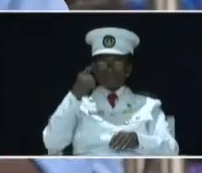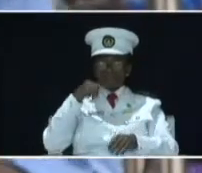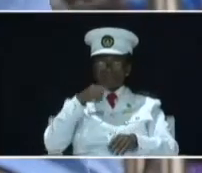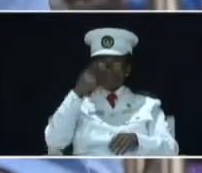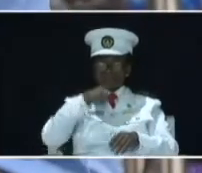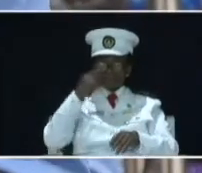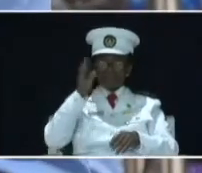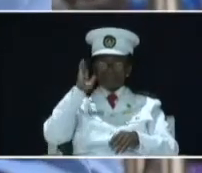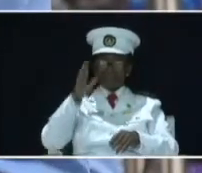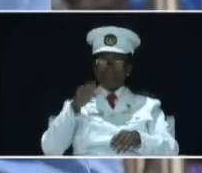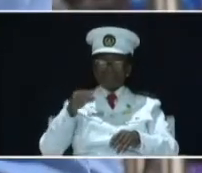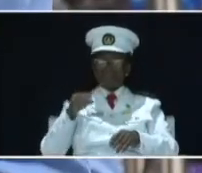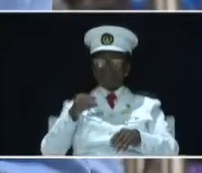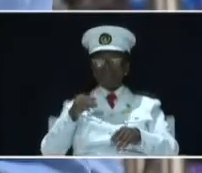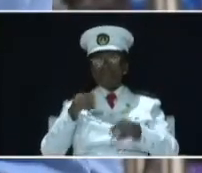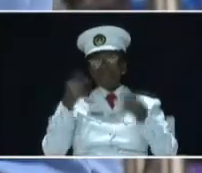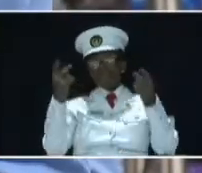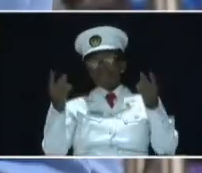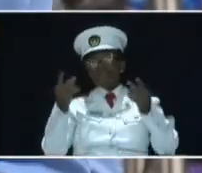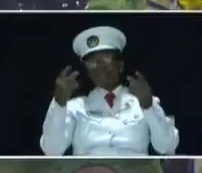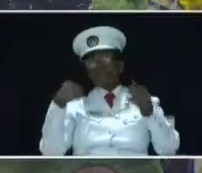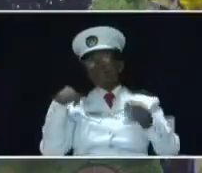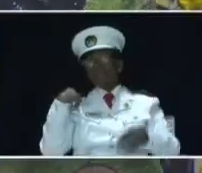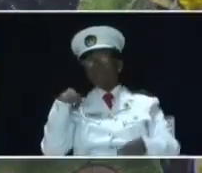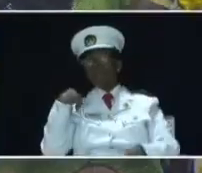Nobody said anything.